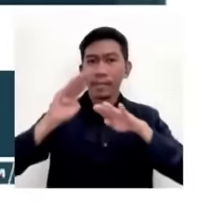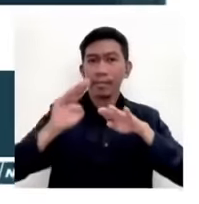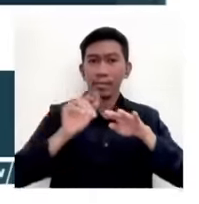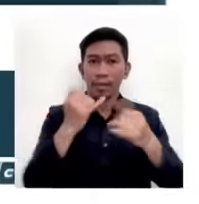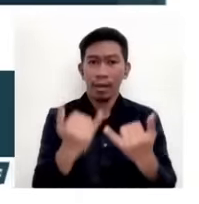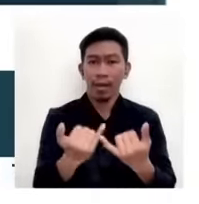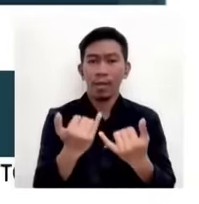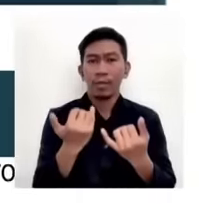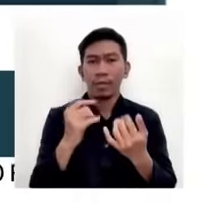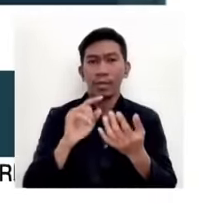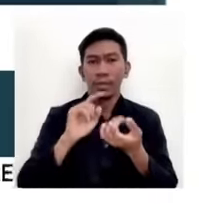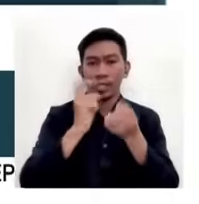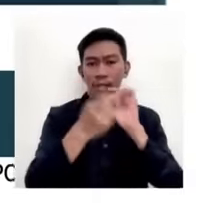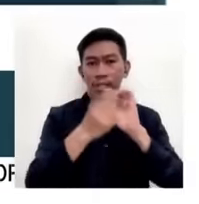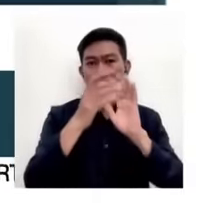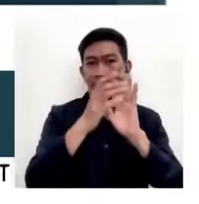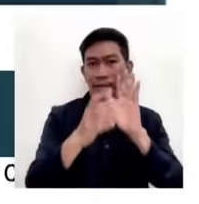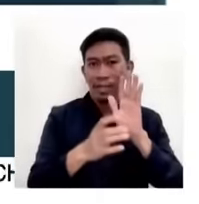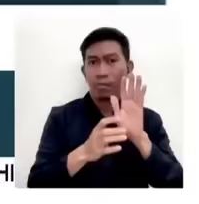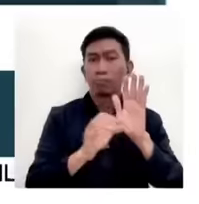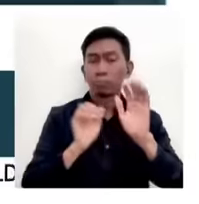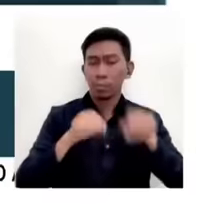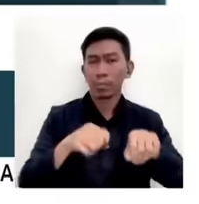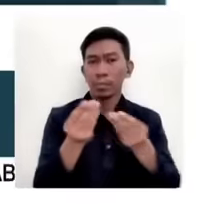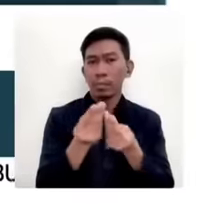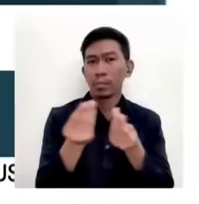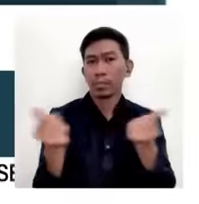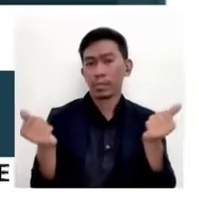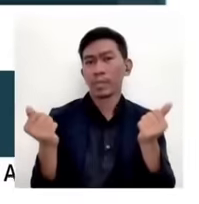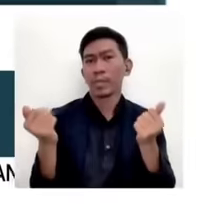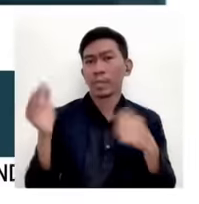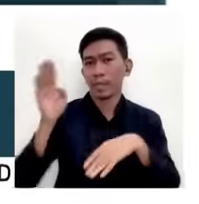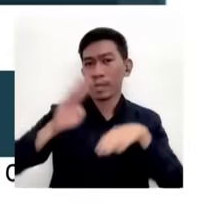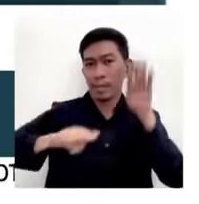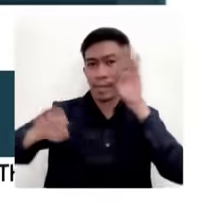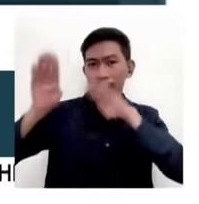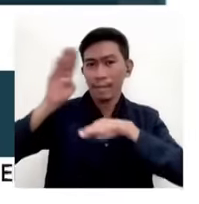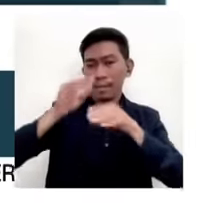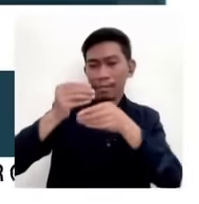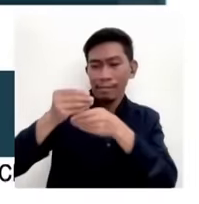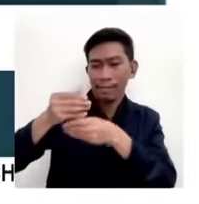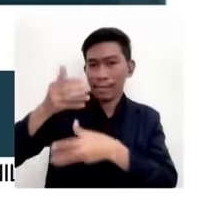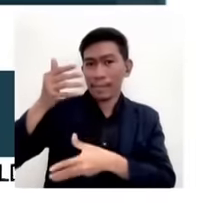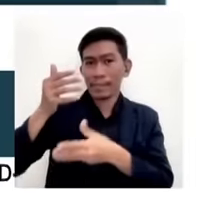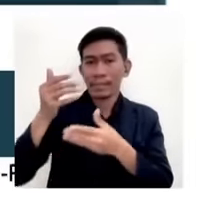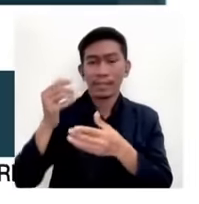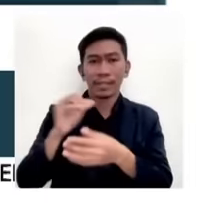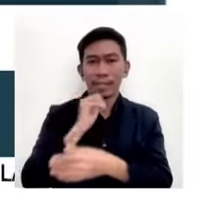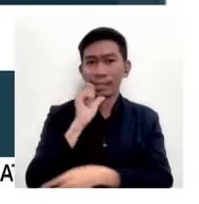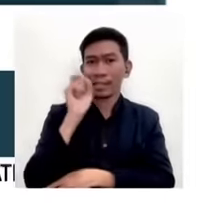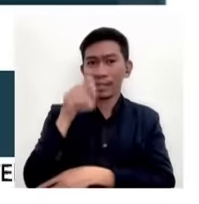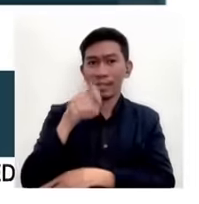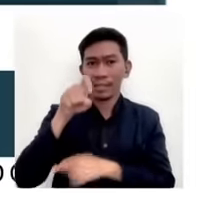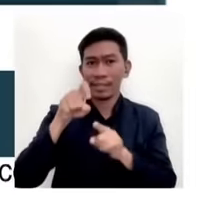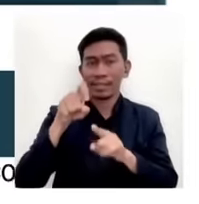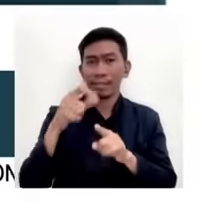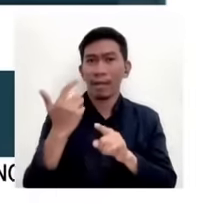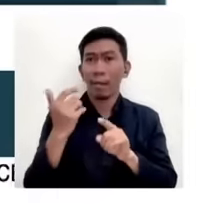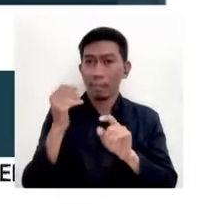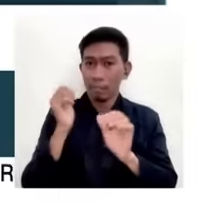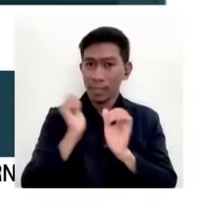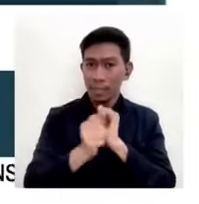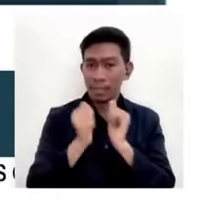nga ho, is a remedy to solve our problems, and it's not necessarily secession.